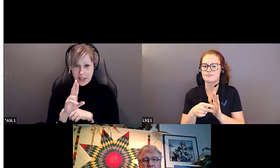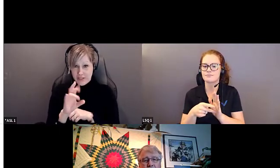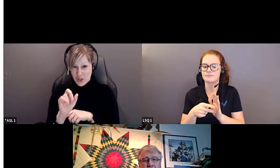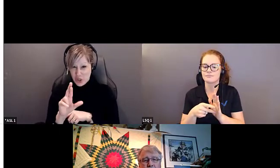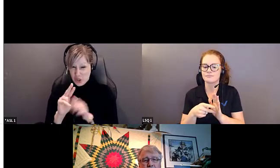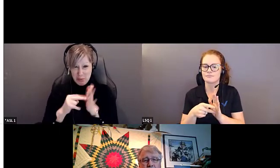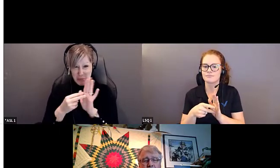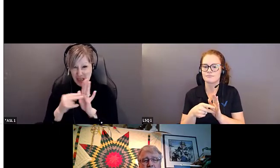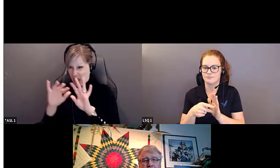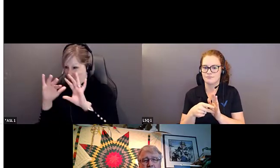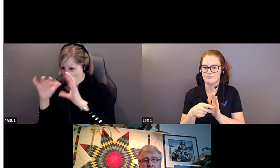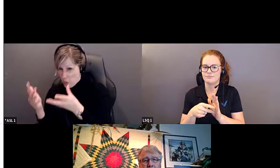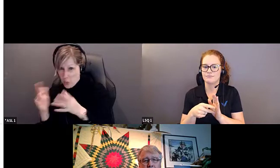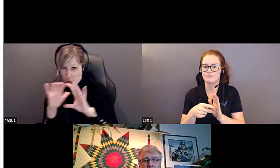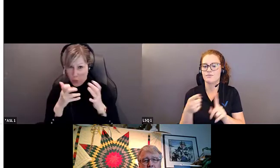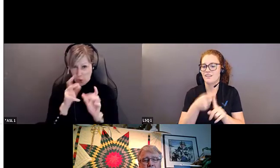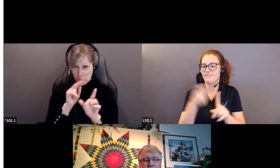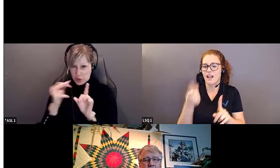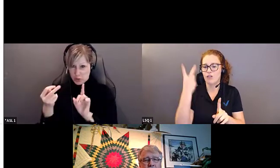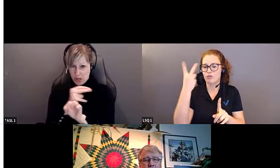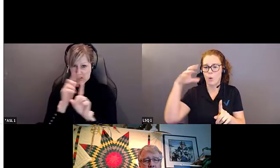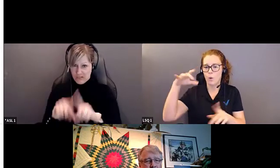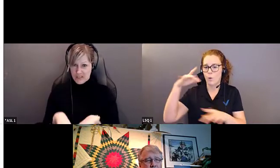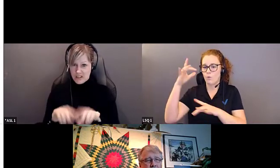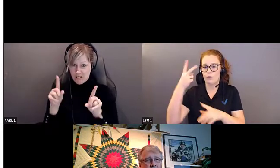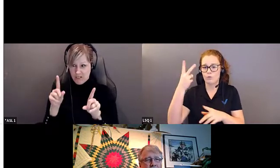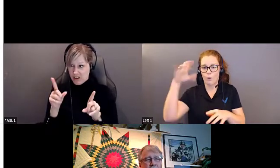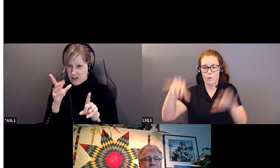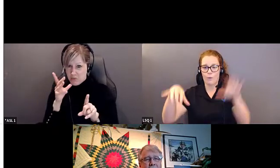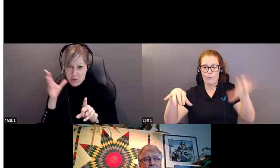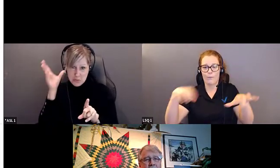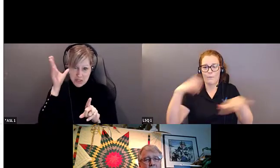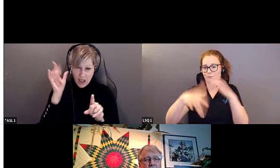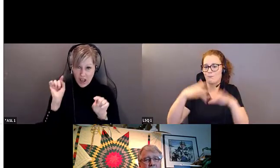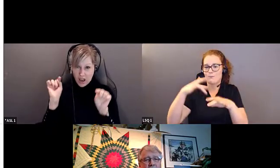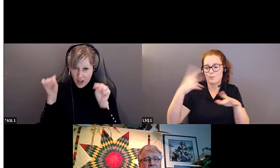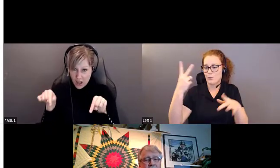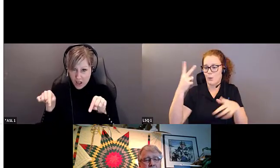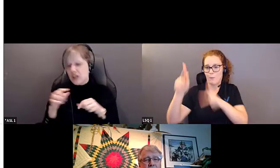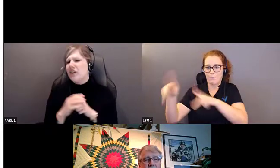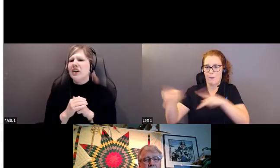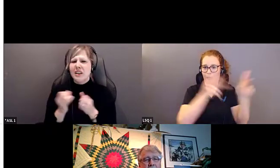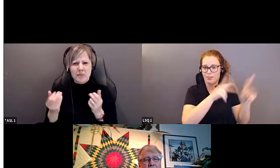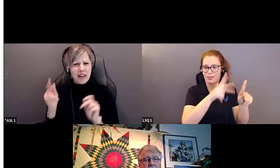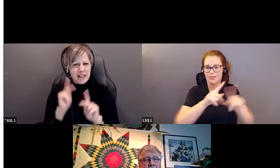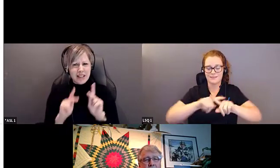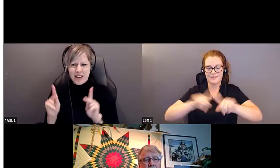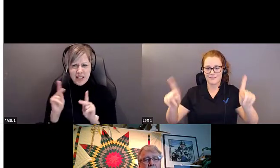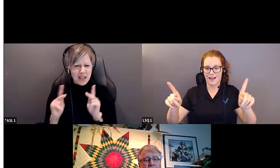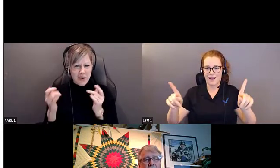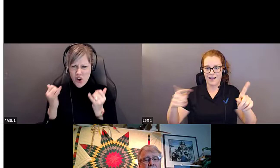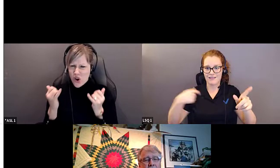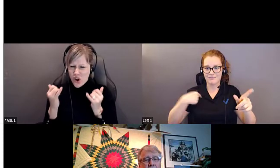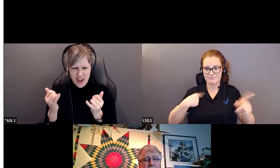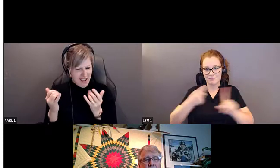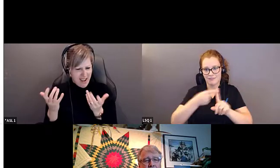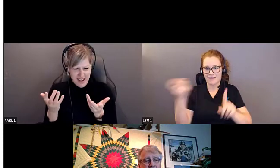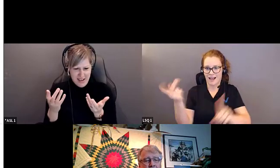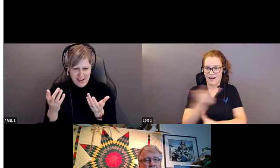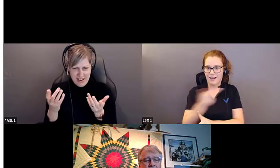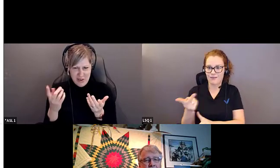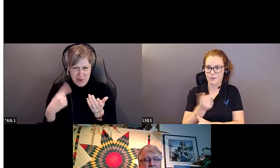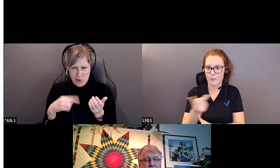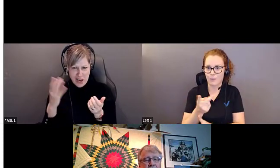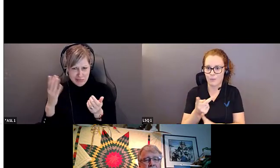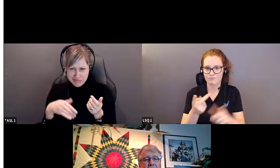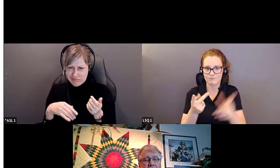two different worldviews. A lot of times people today don't acknowledge or recognize that we are made